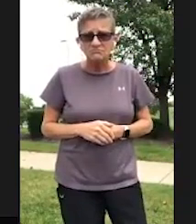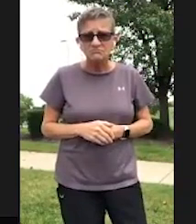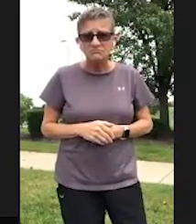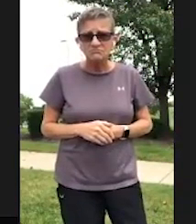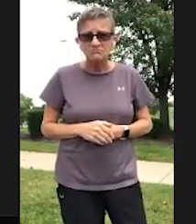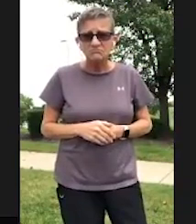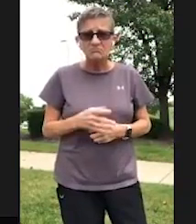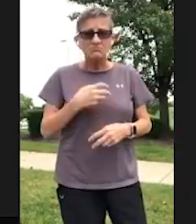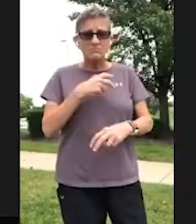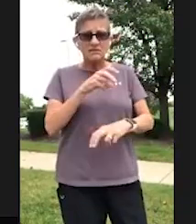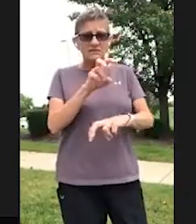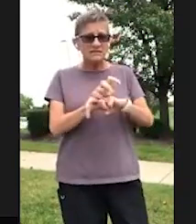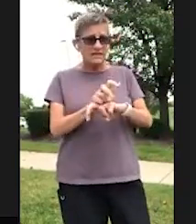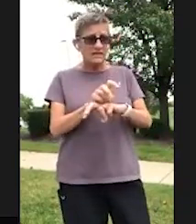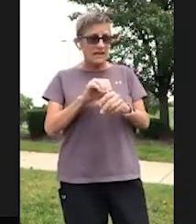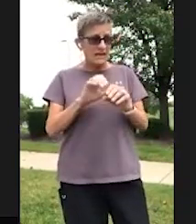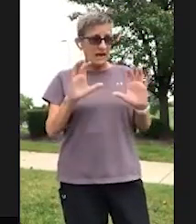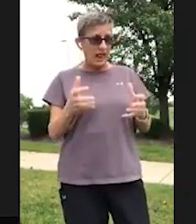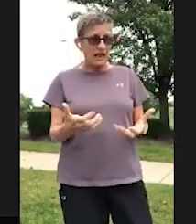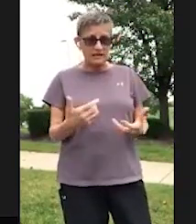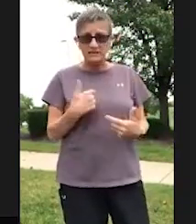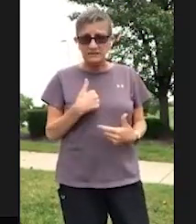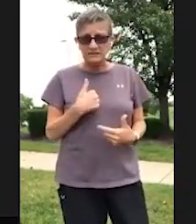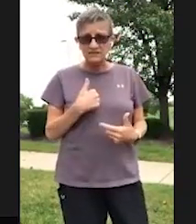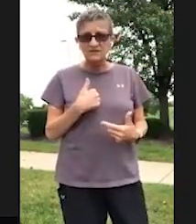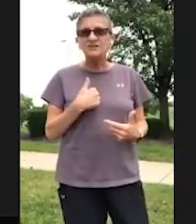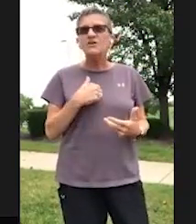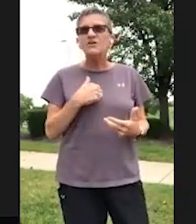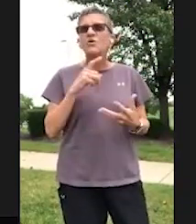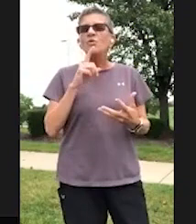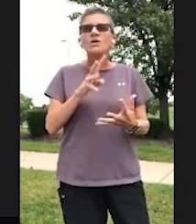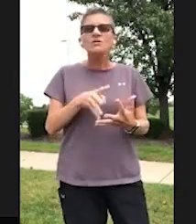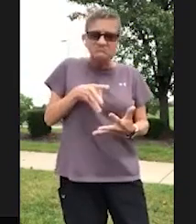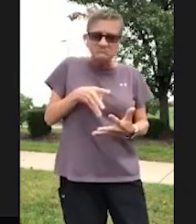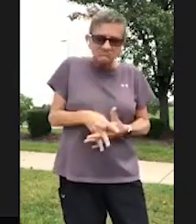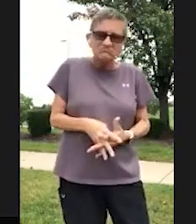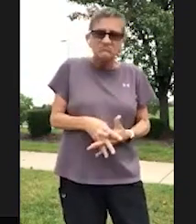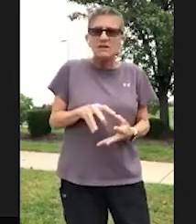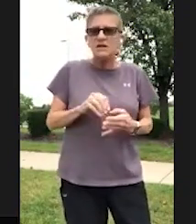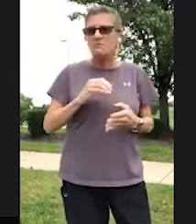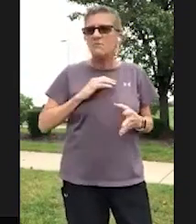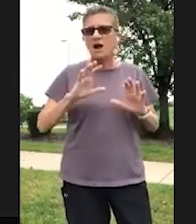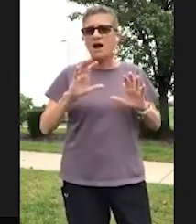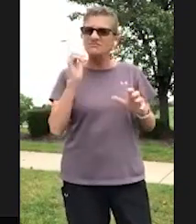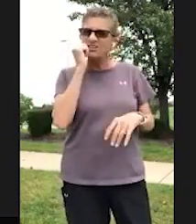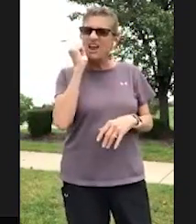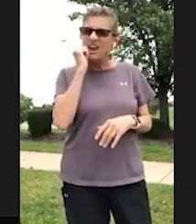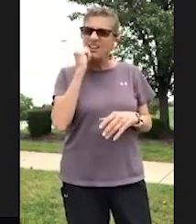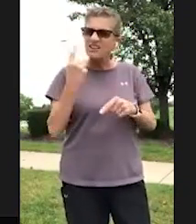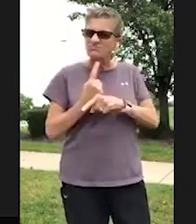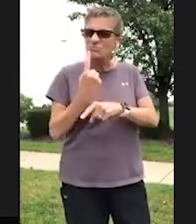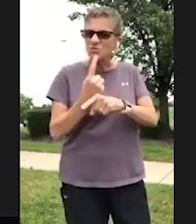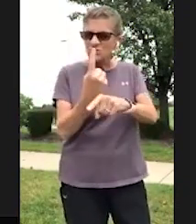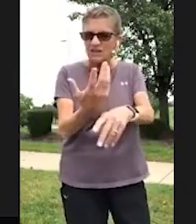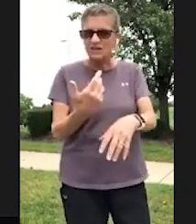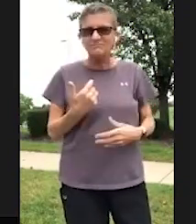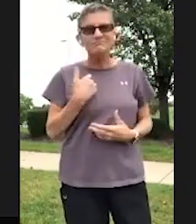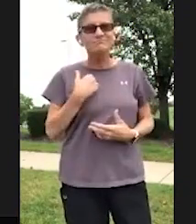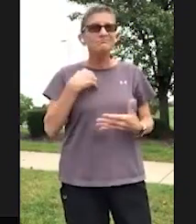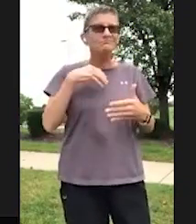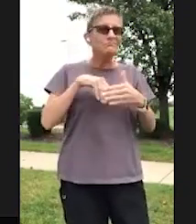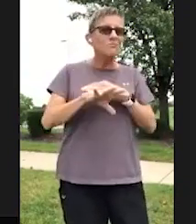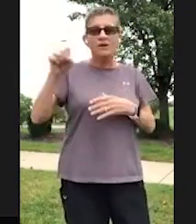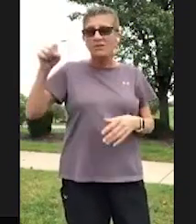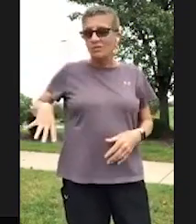Sitting down in class had become so ingrained into my daily routine that I would just walk in, throw my backpack on the